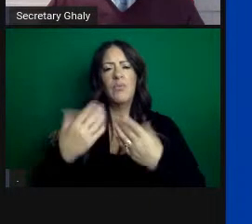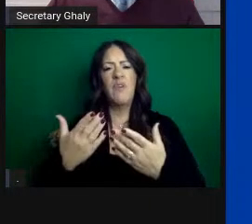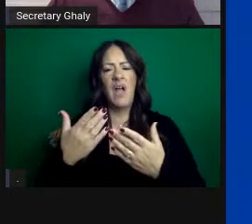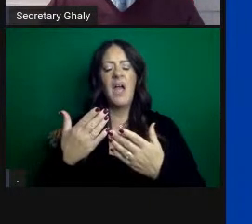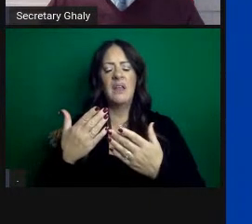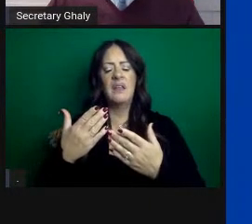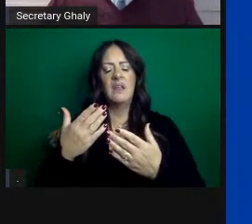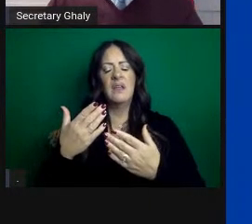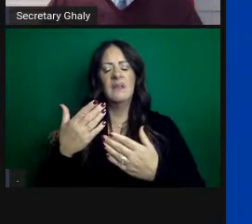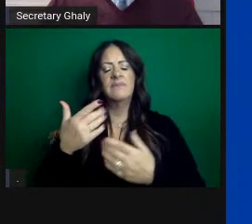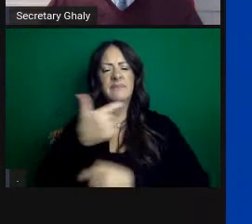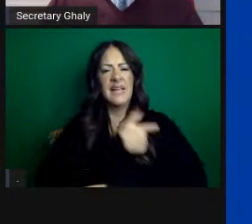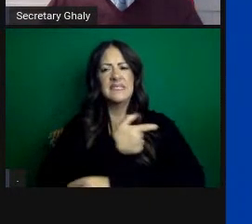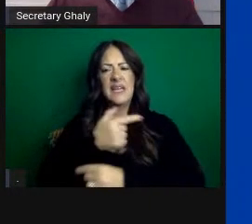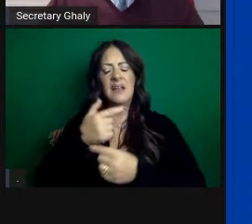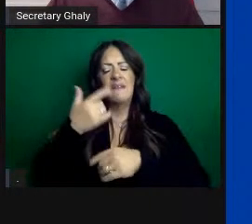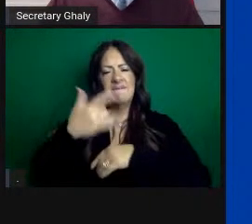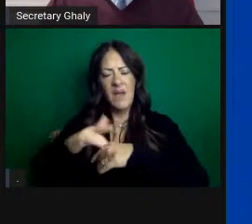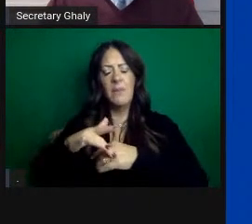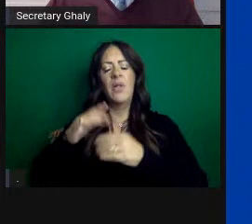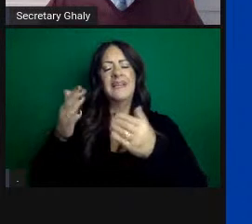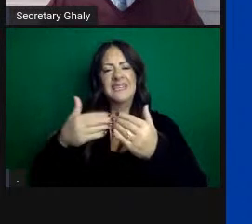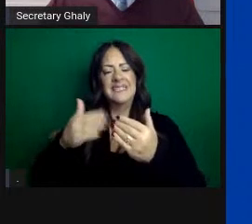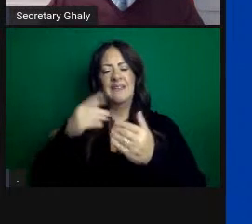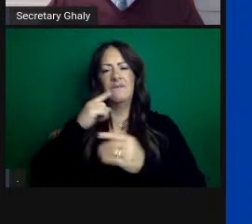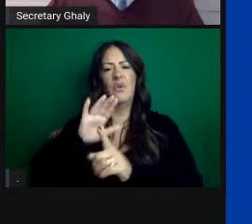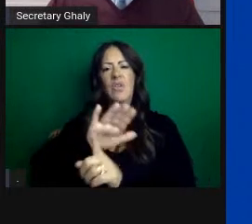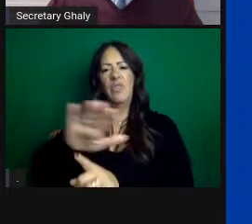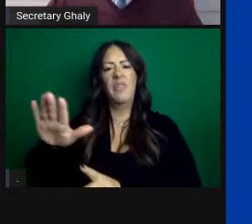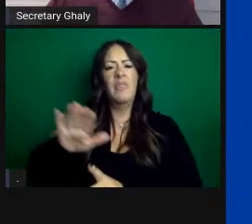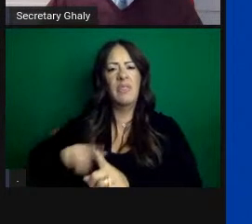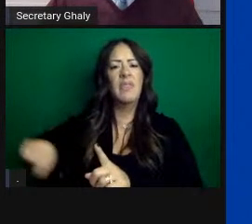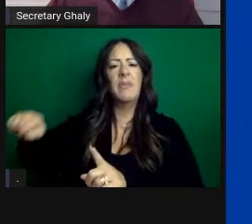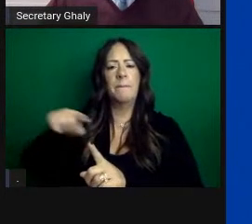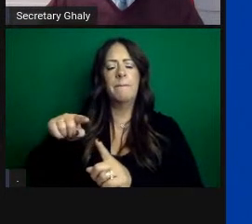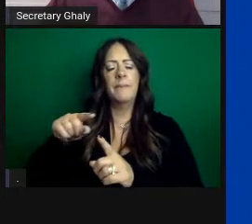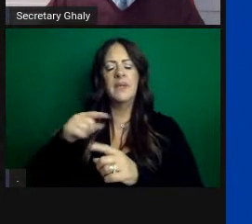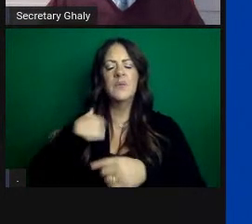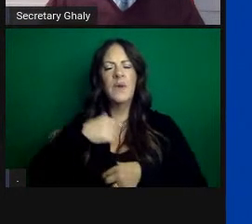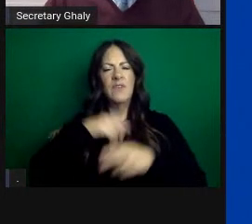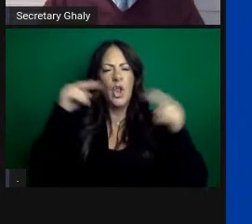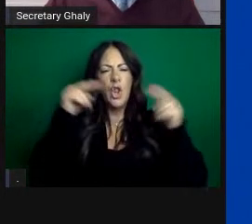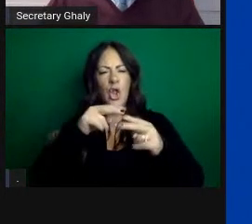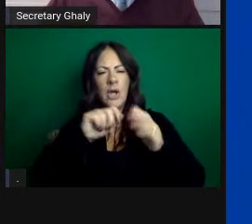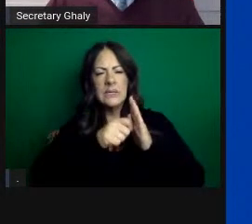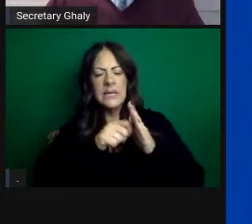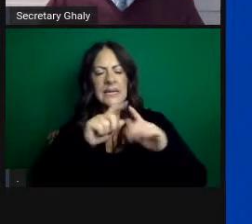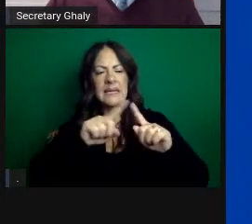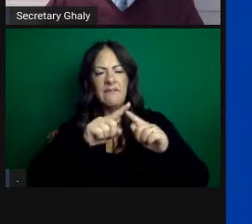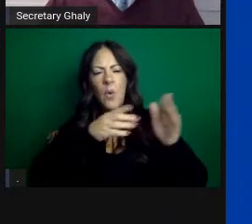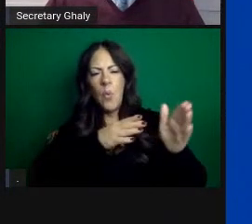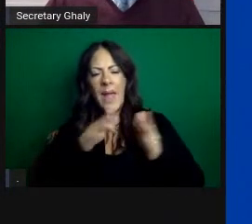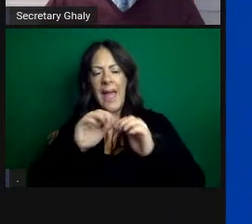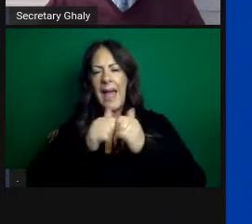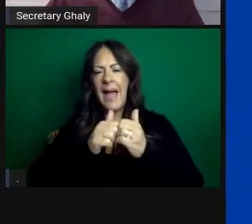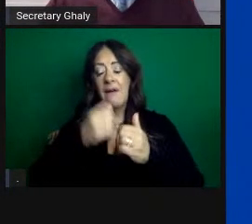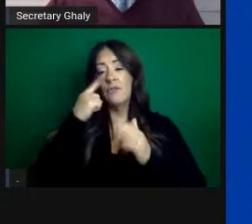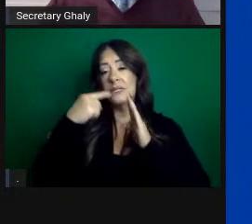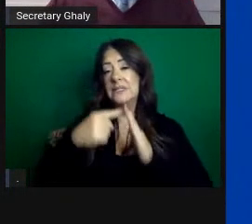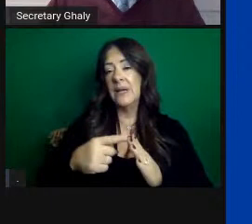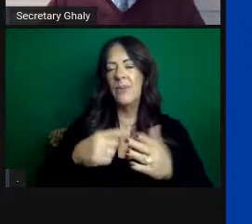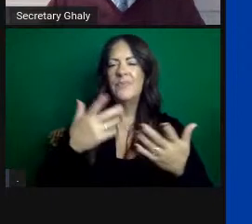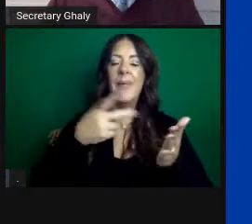be easy when that time comes. So looking at some key strategies, pay for performance, a sort of